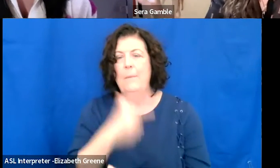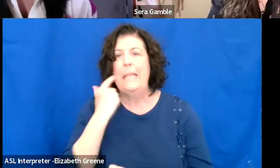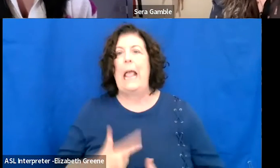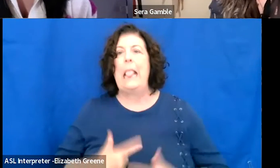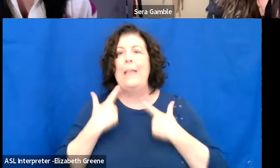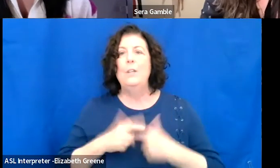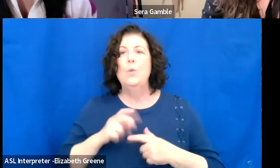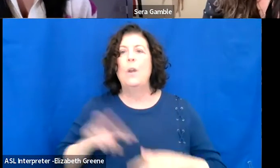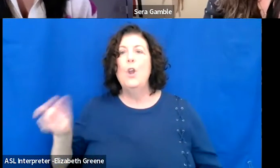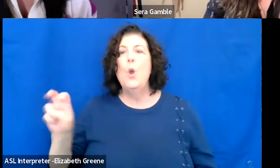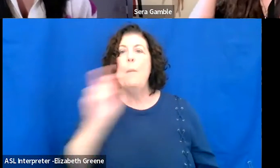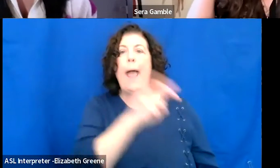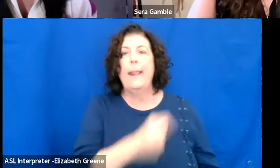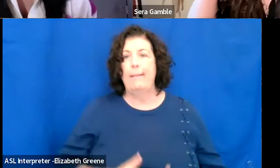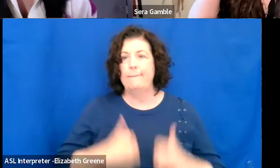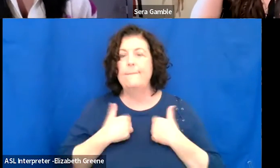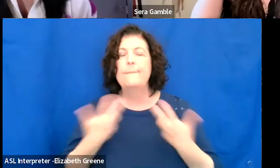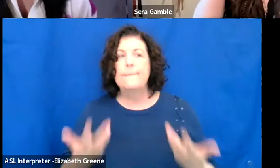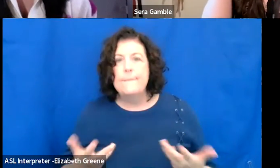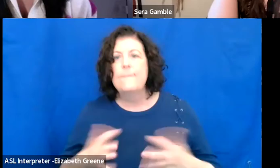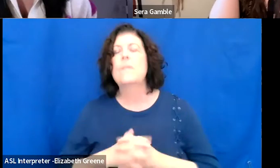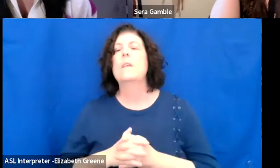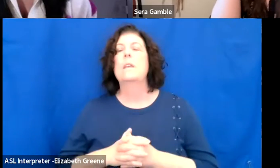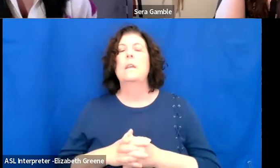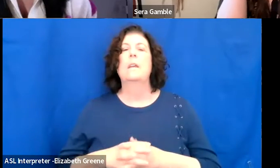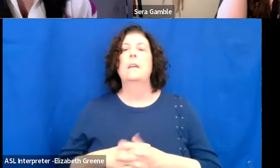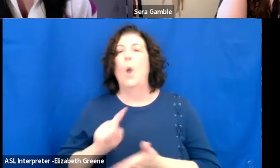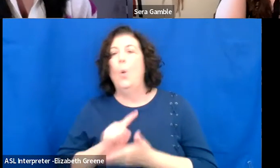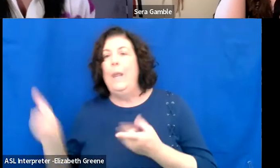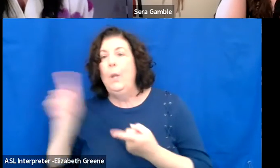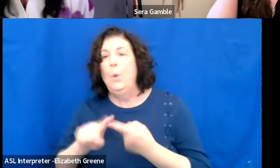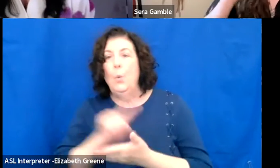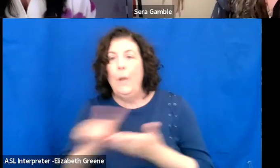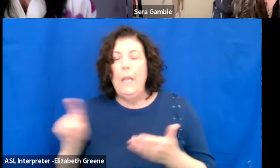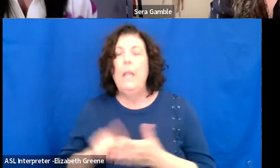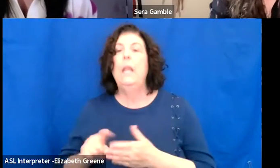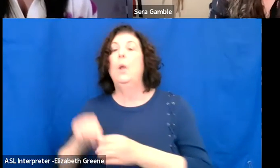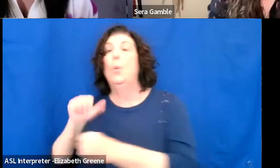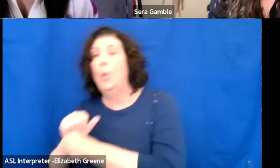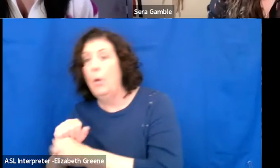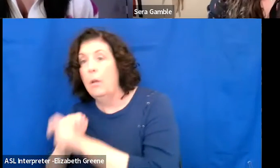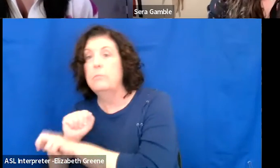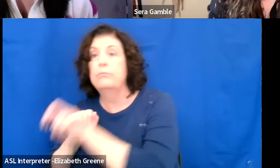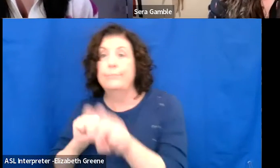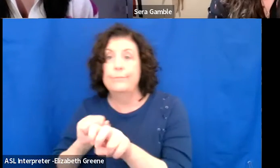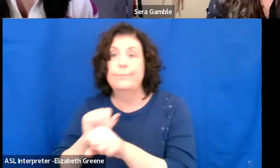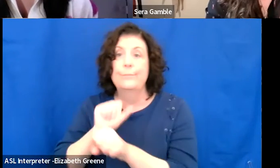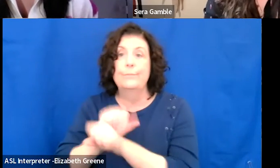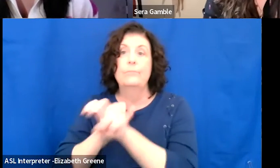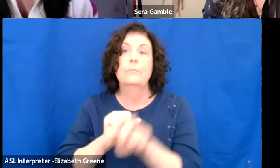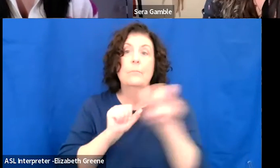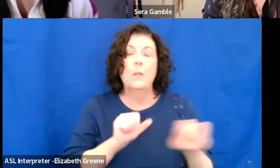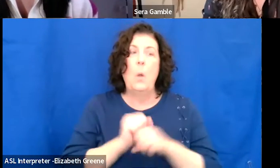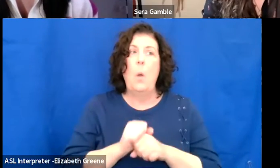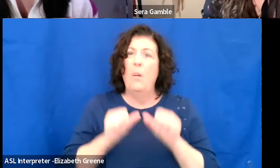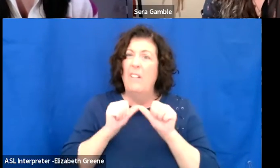nomadic life, you know, a week to week kind of no money nomadic life, write some specs. So we just